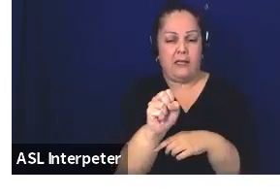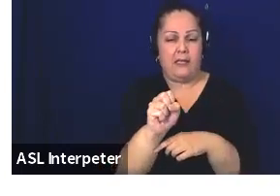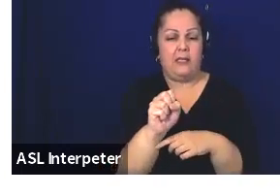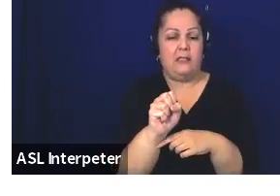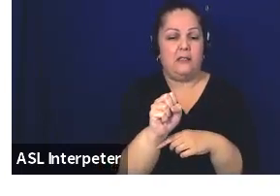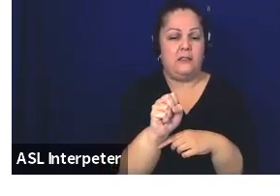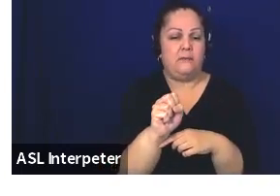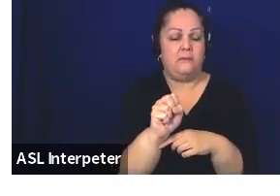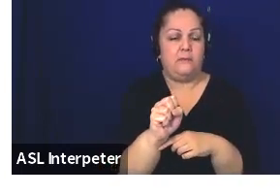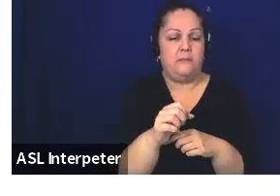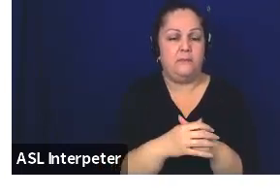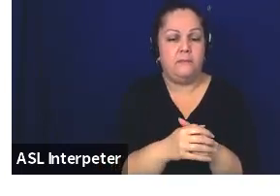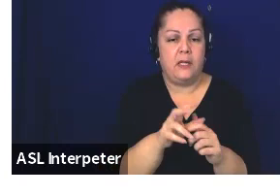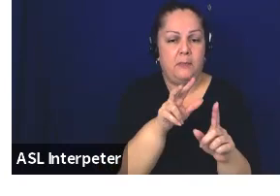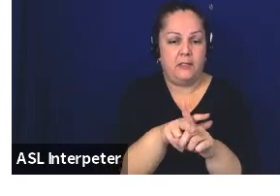application.